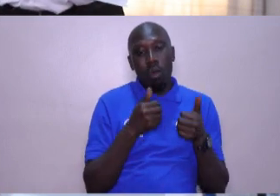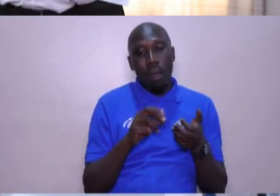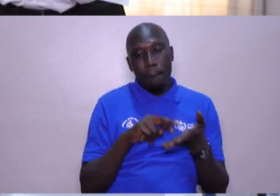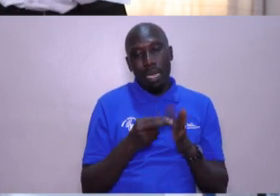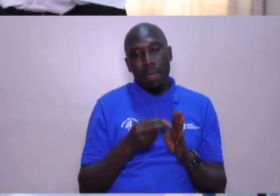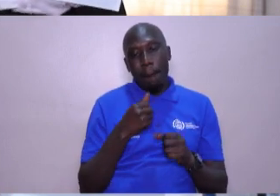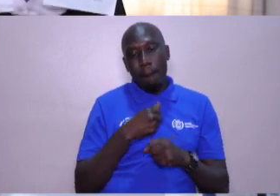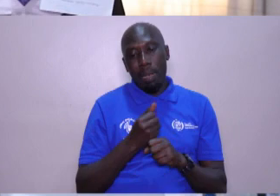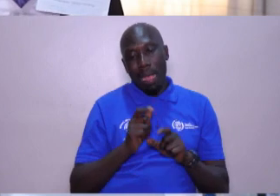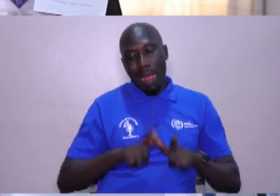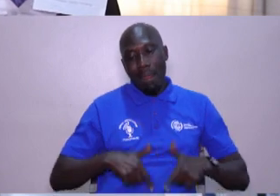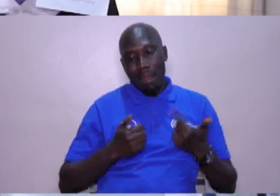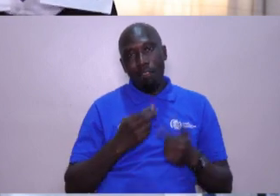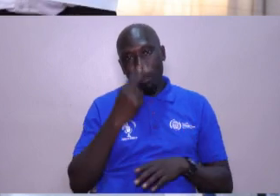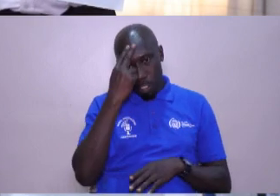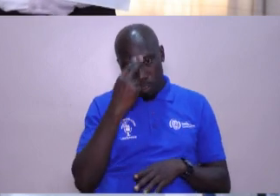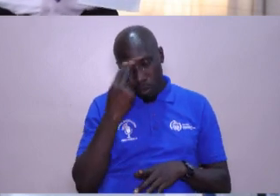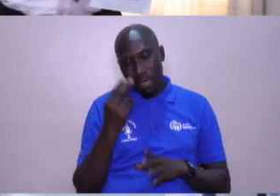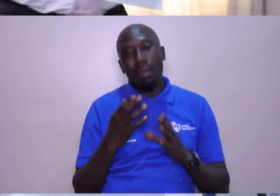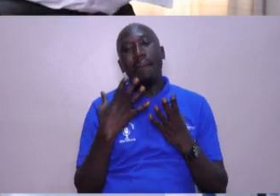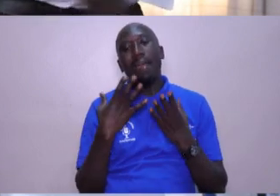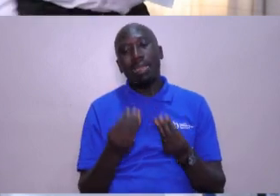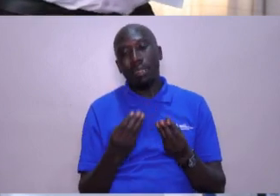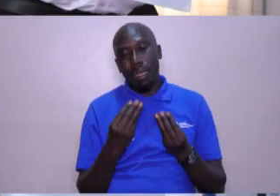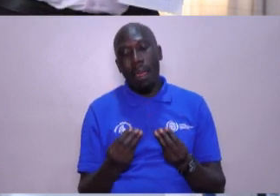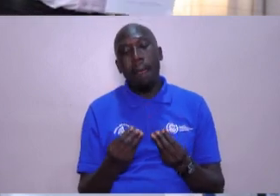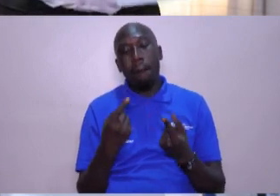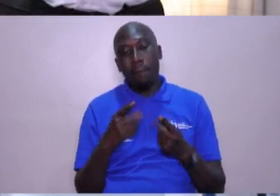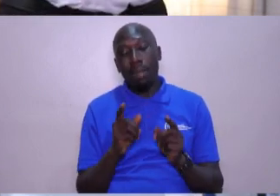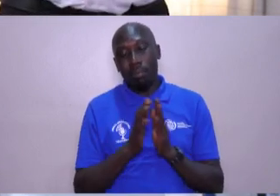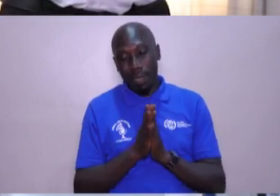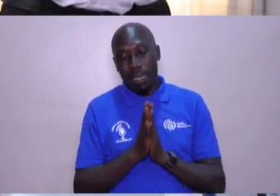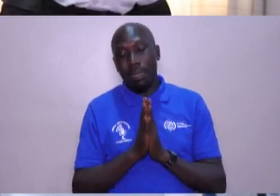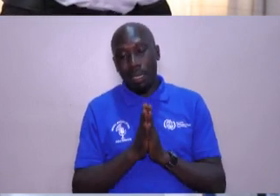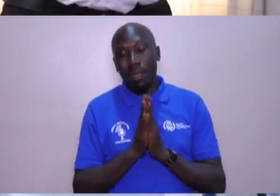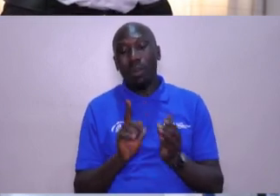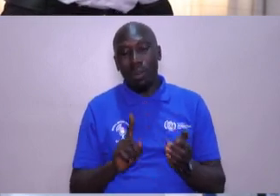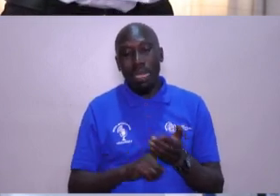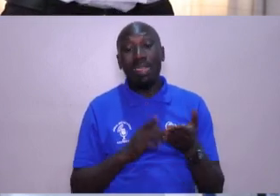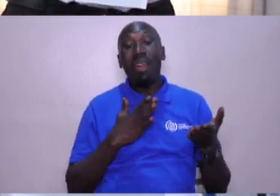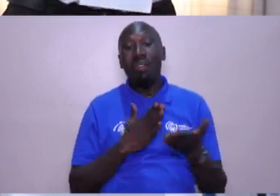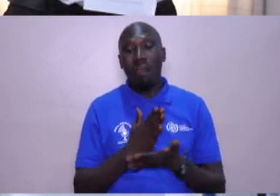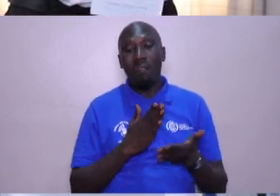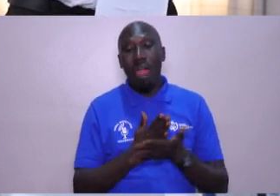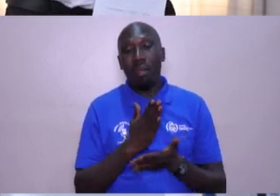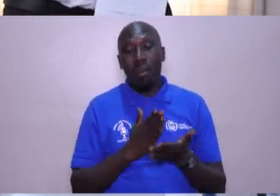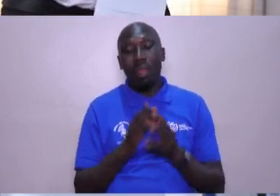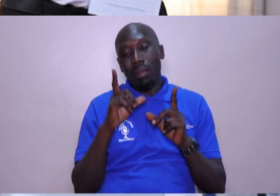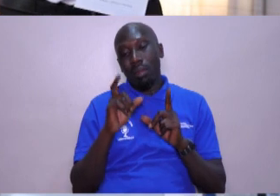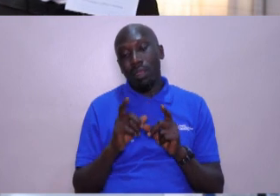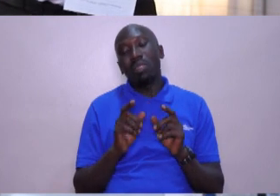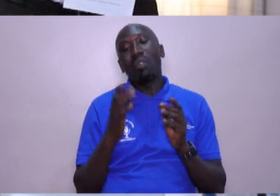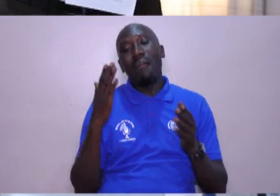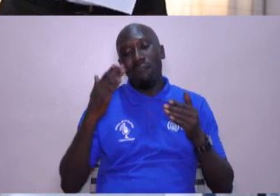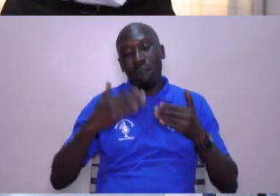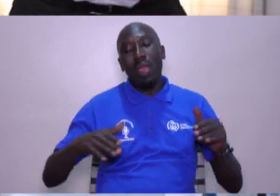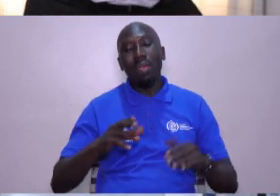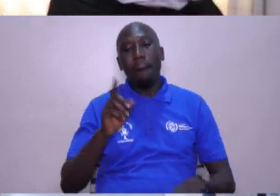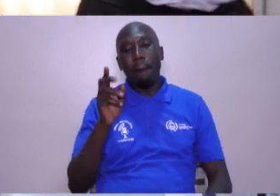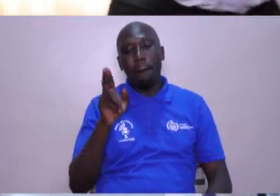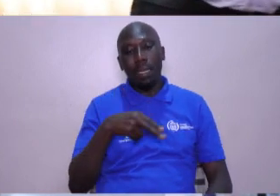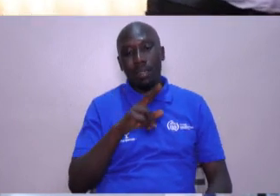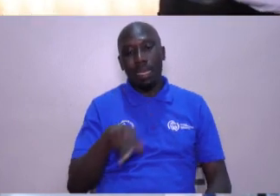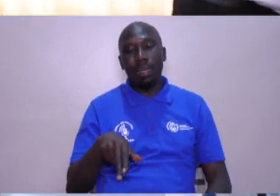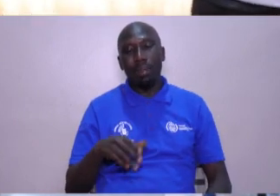life easy, but ensure you get the right one, so that there are no mistakes. Yeah, so I thought